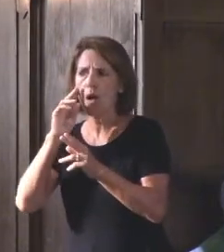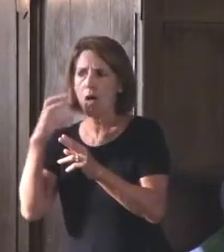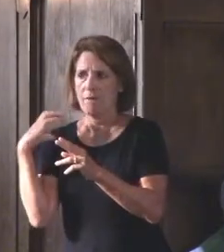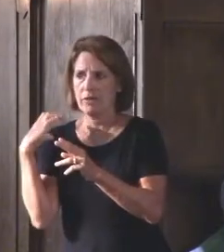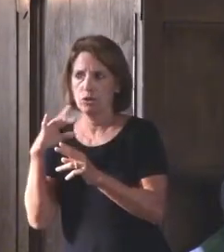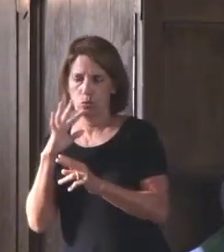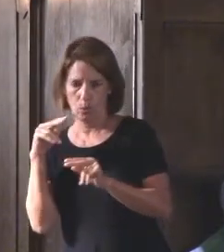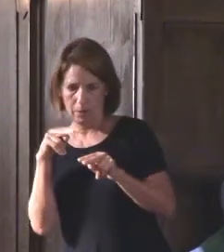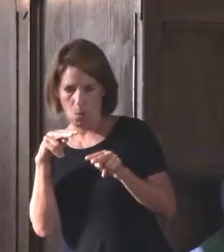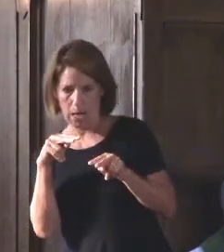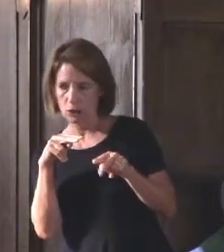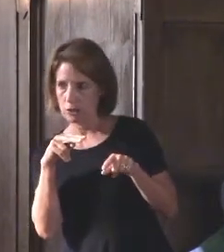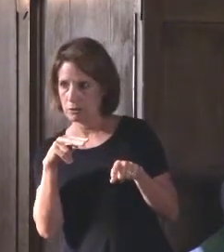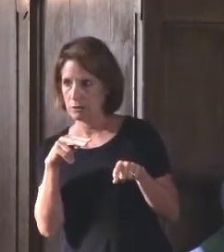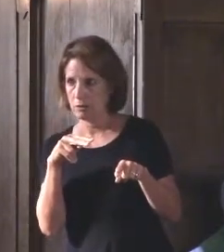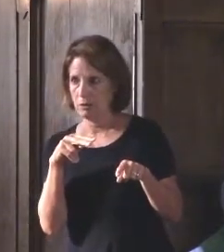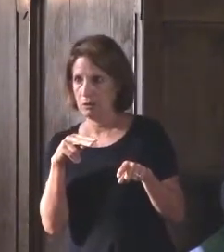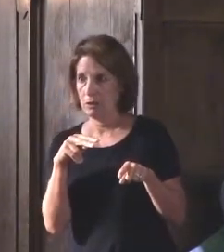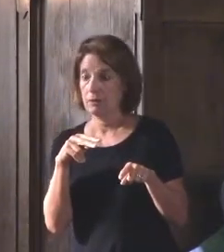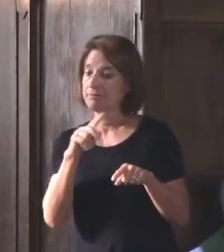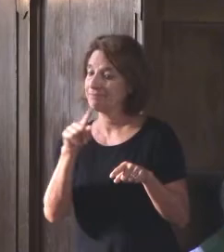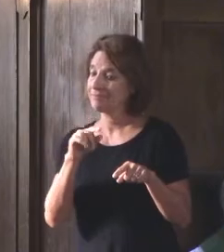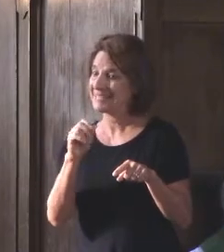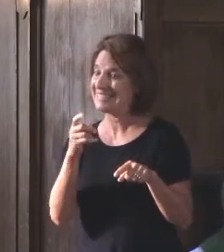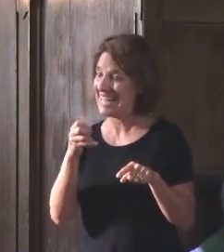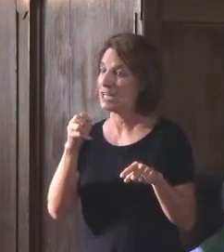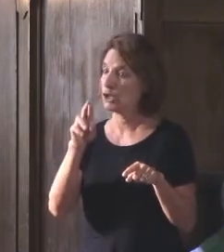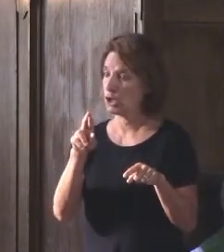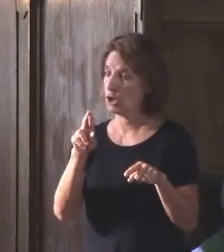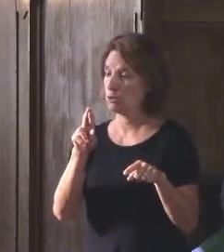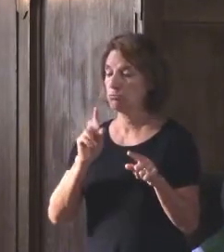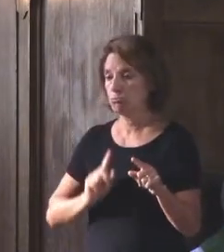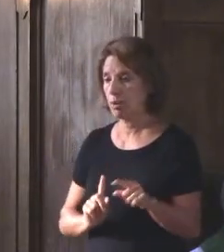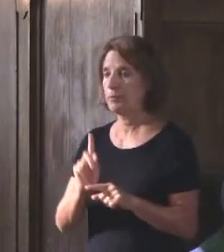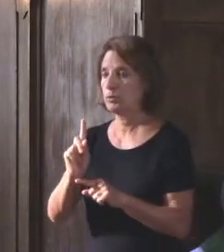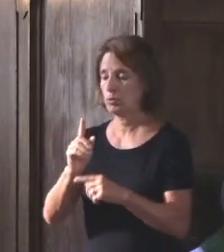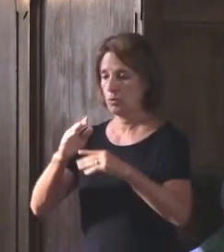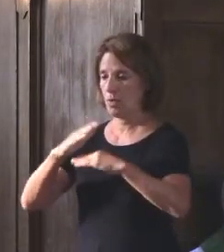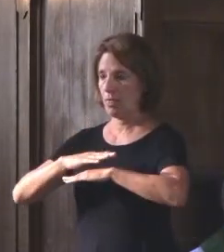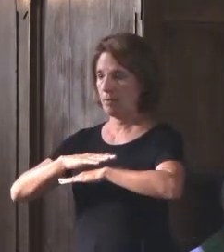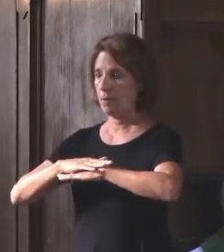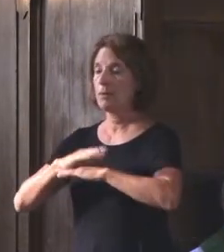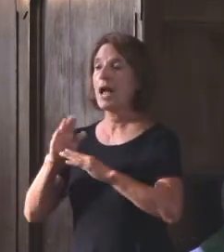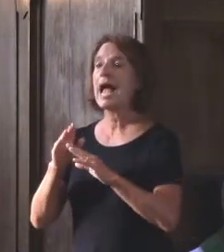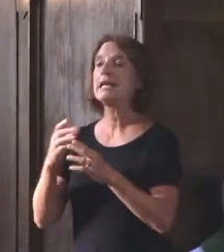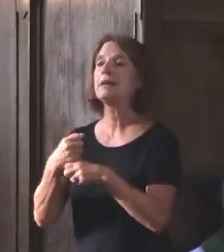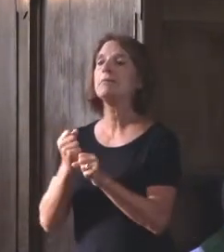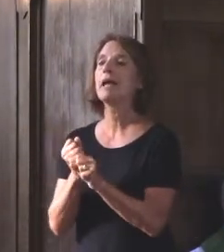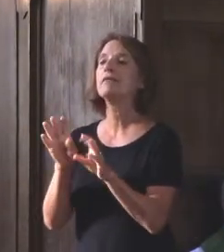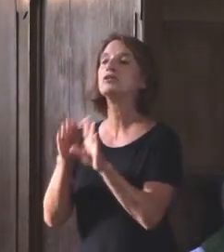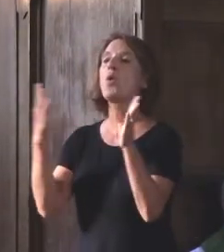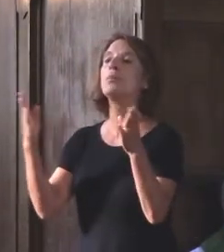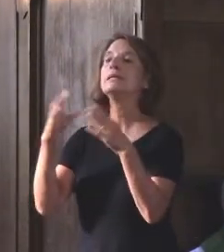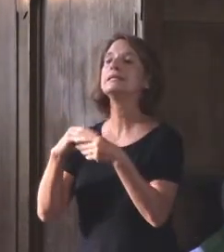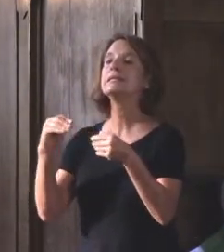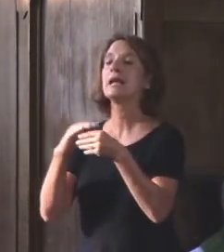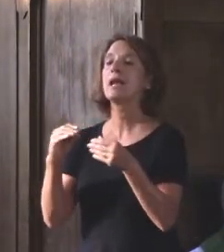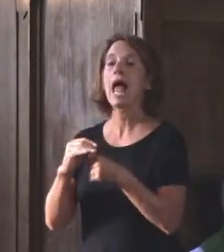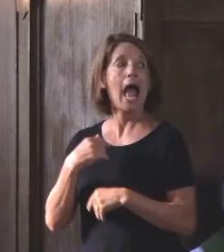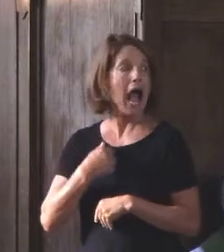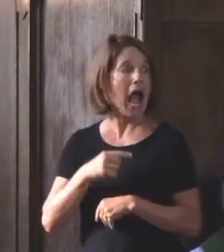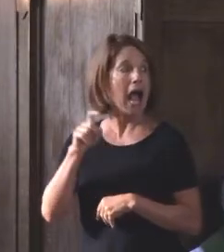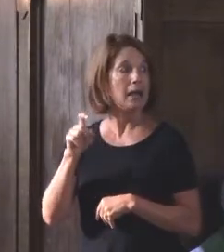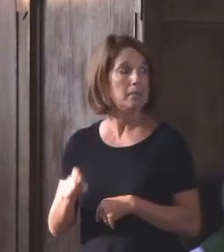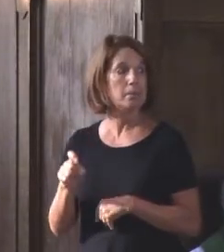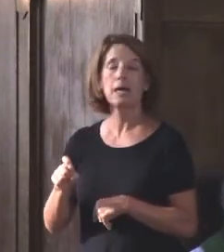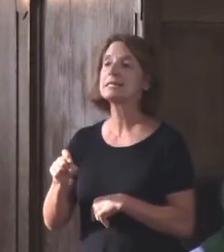closely. Xander got to the podium, and he made this opening statement. He said, "I must discuss